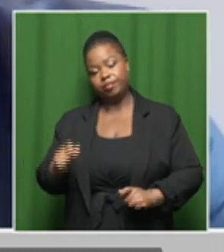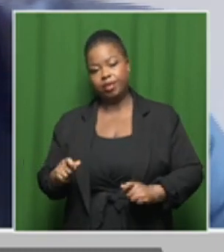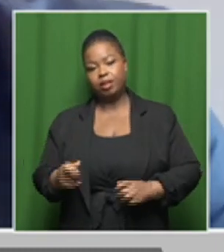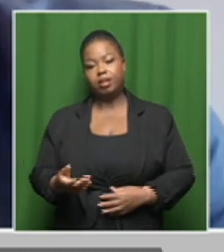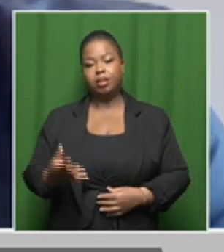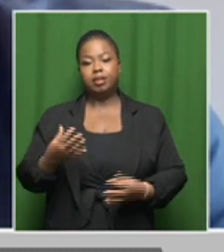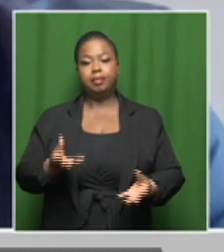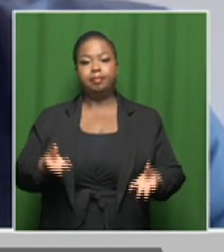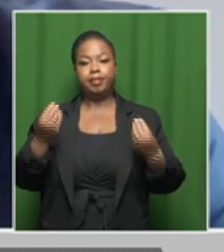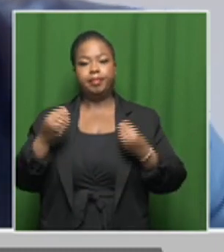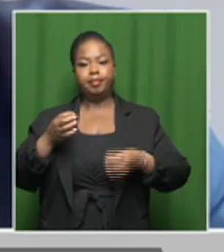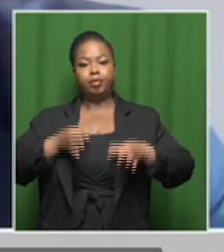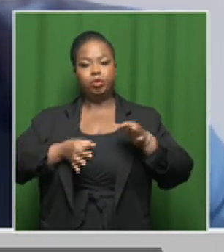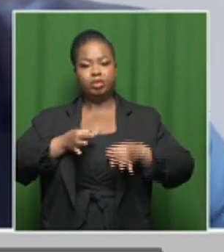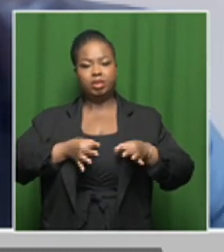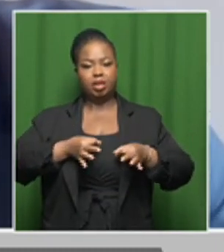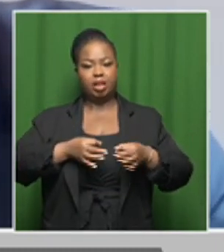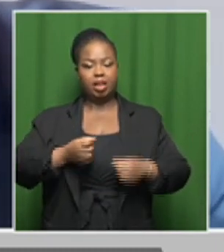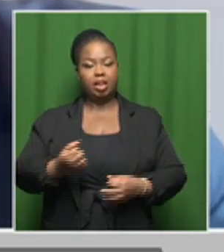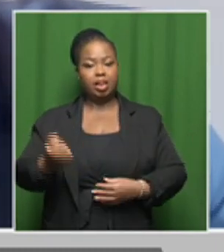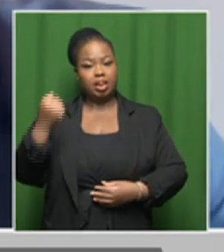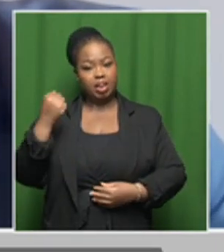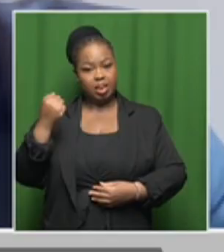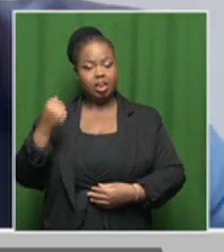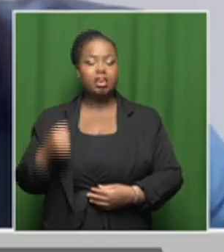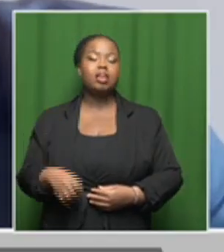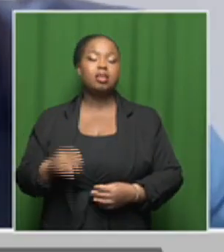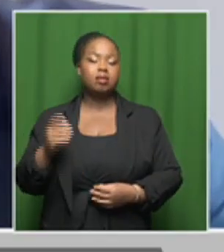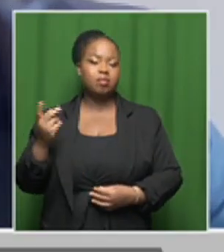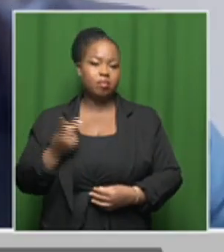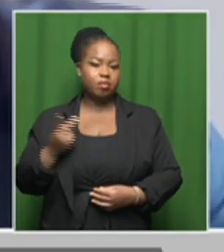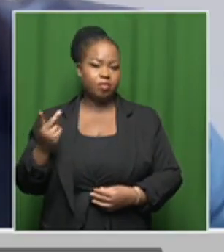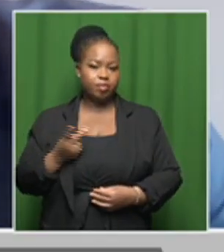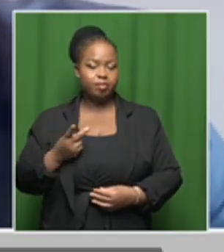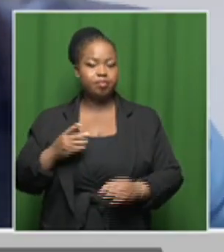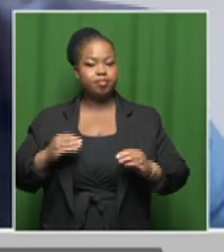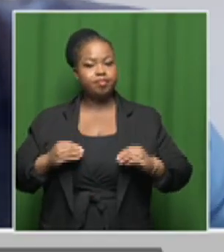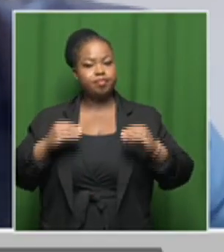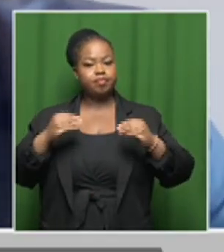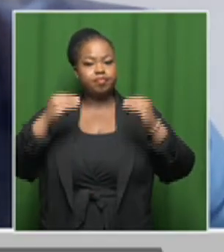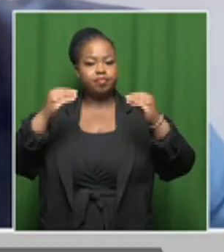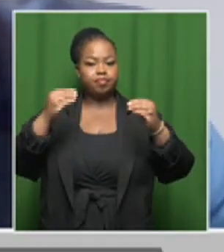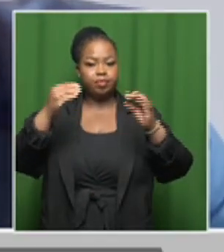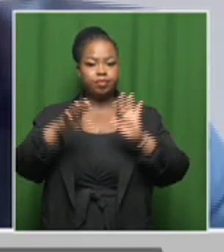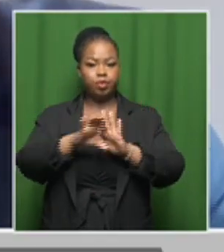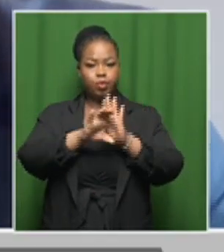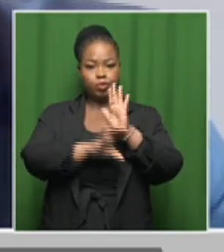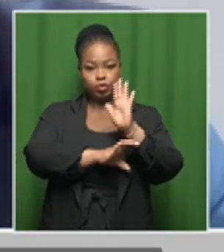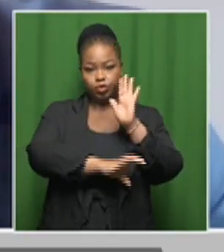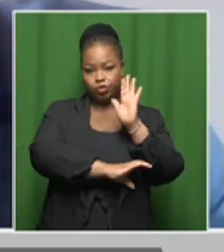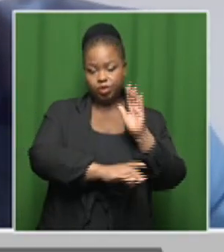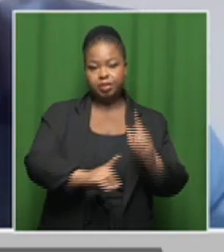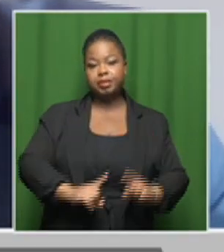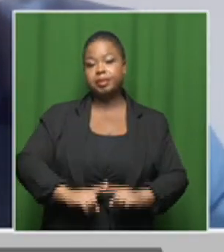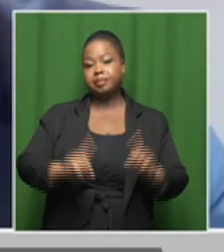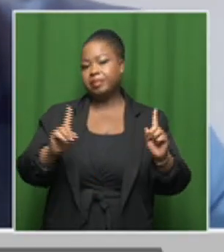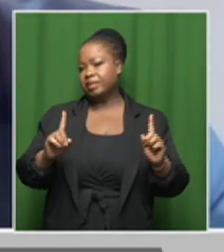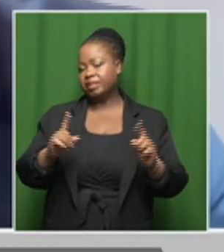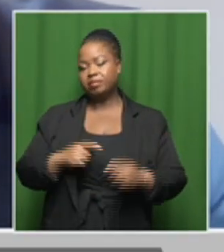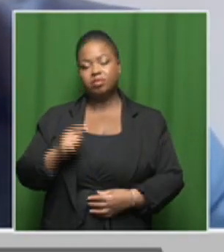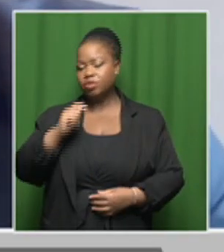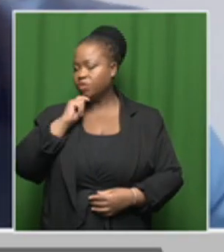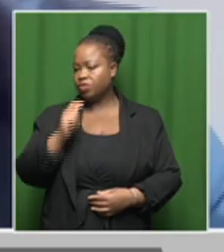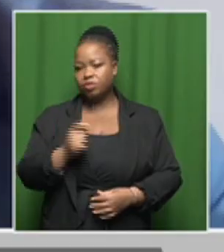gained political power and a seemingly progressive constitution, but that did